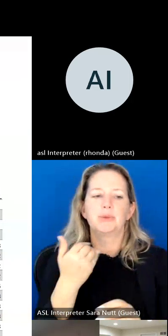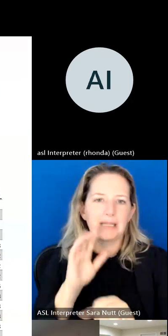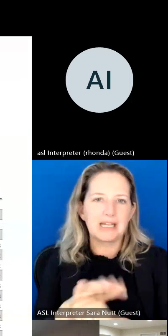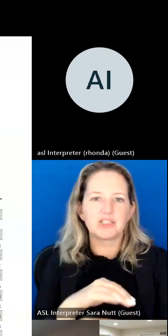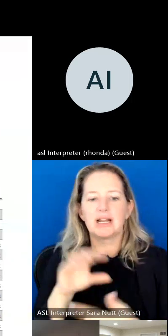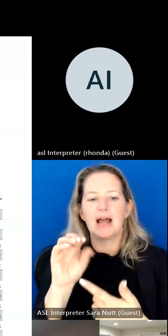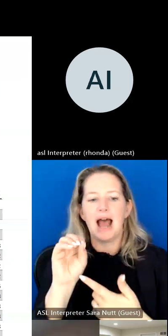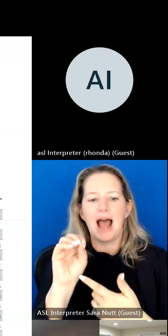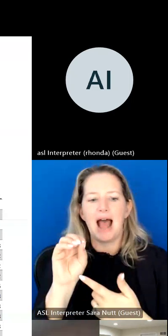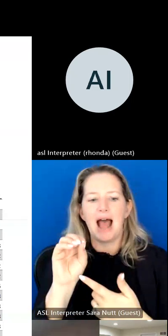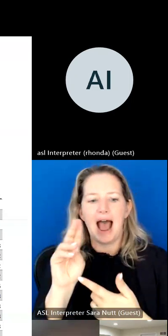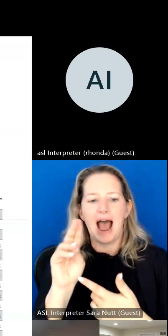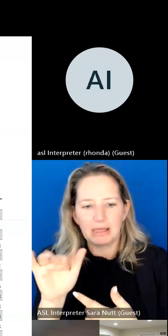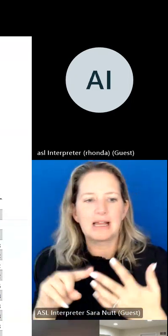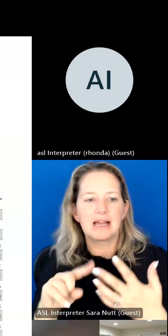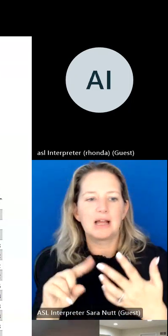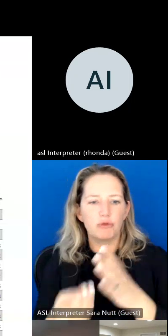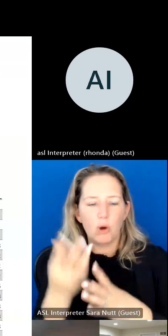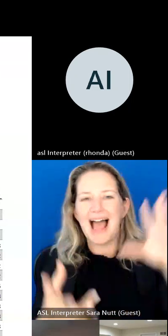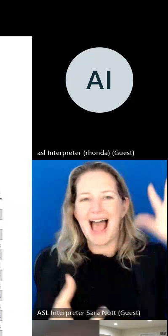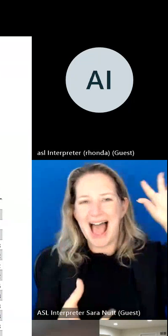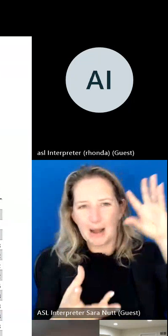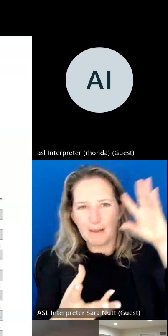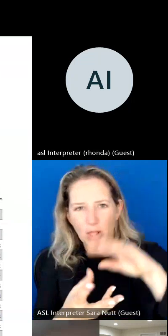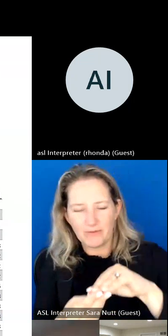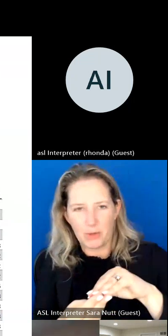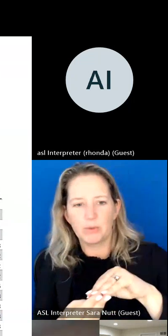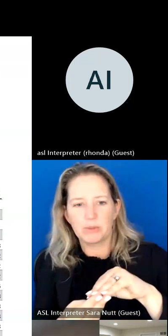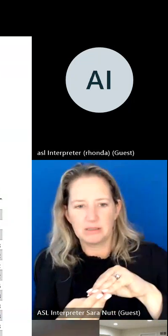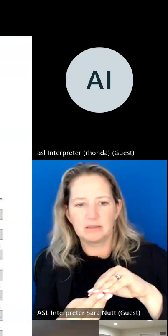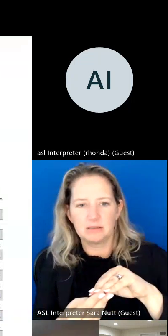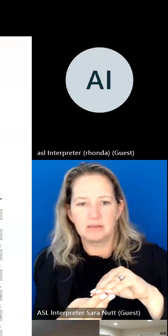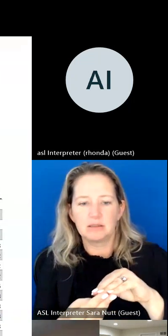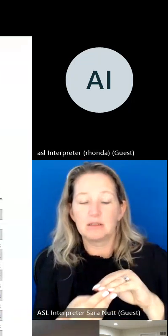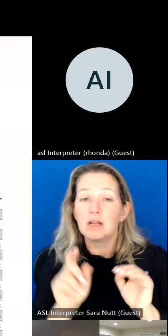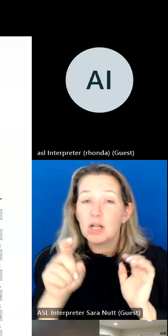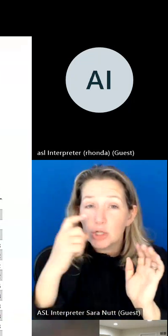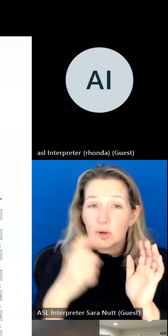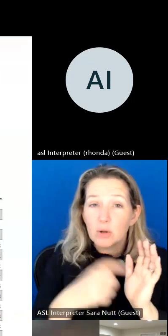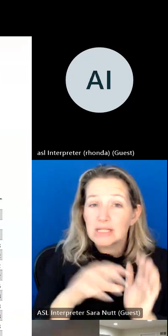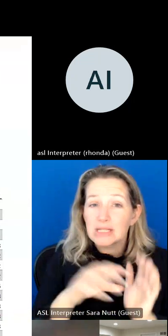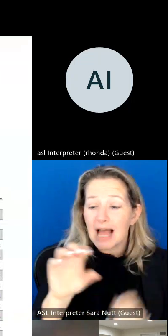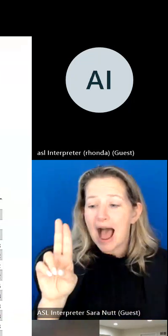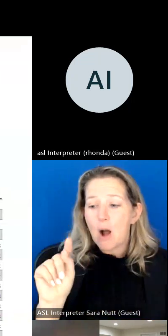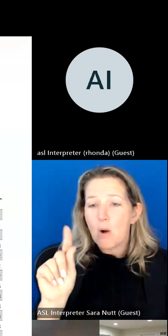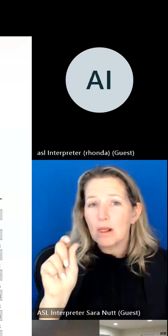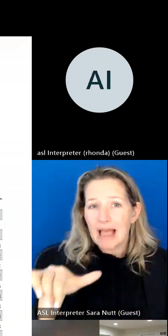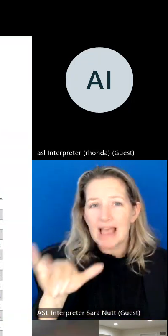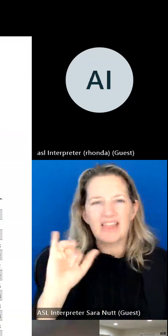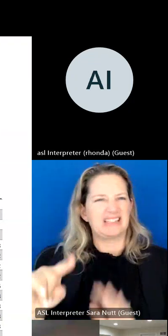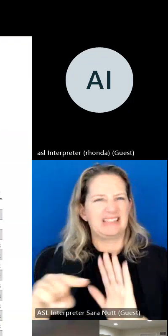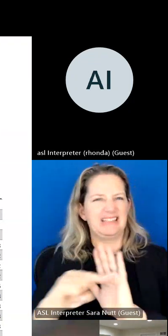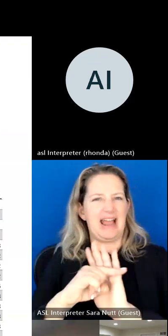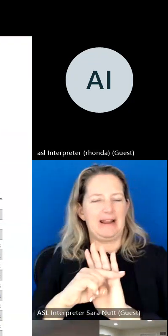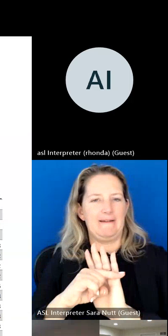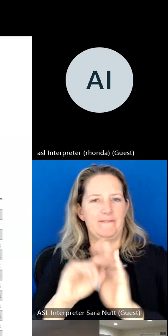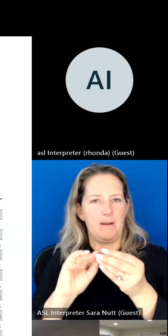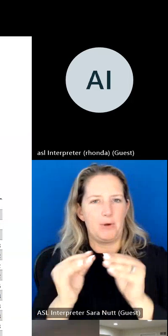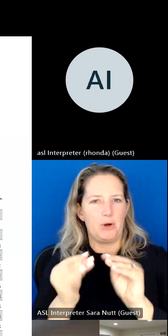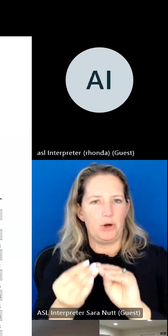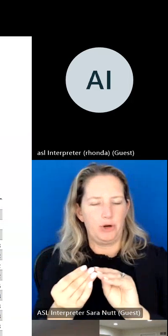gross. Adding those all up. So notice that they put the outlays as negatives, because remember,